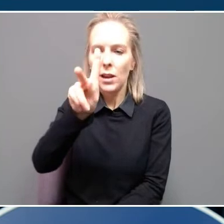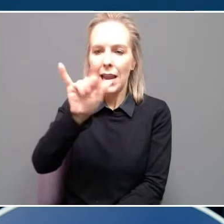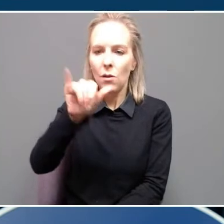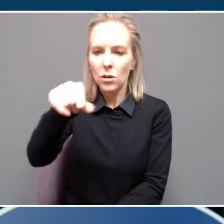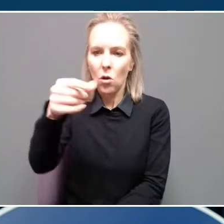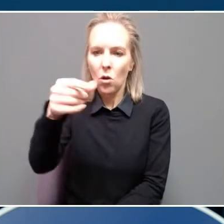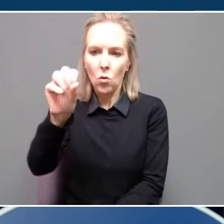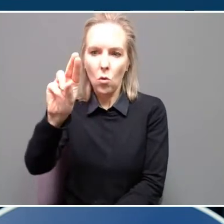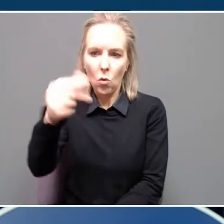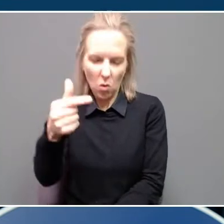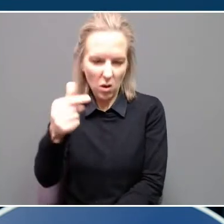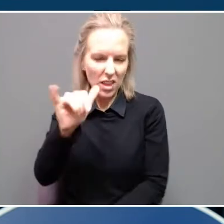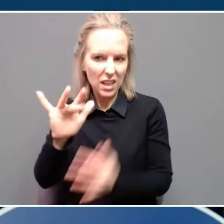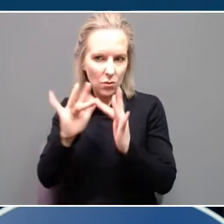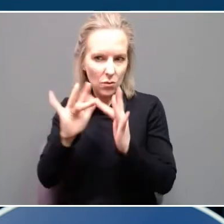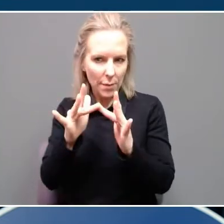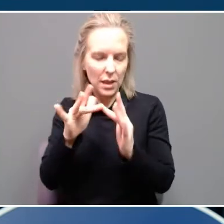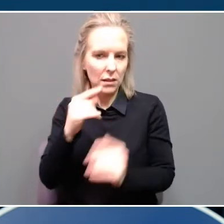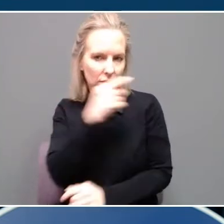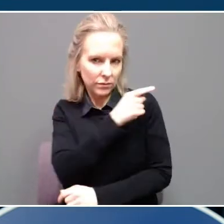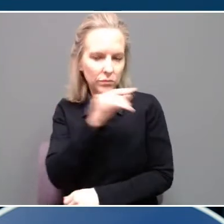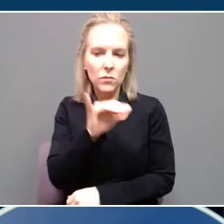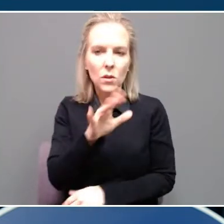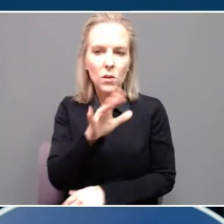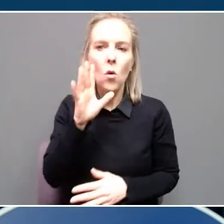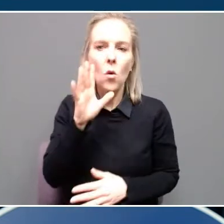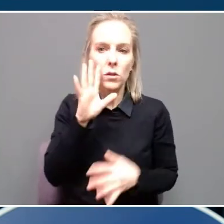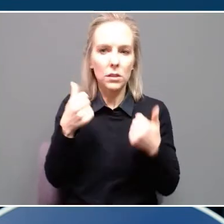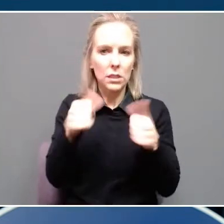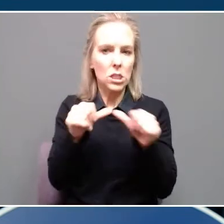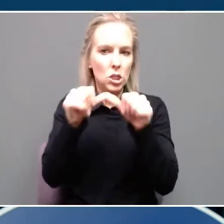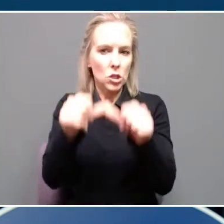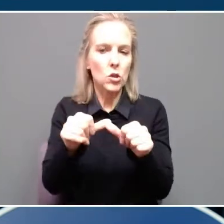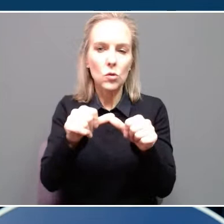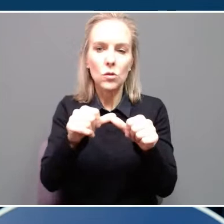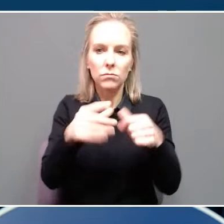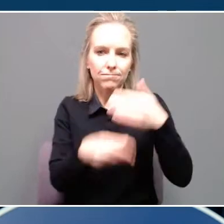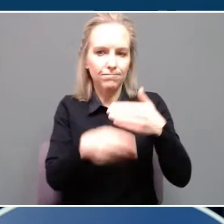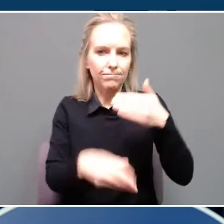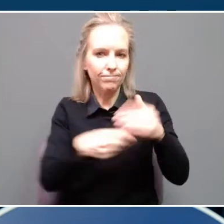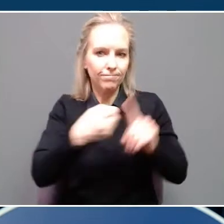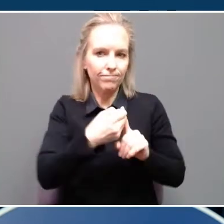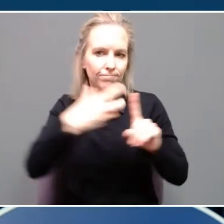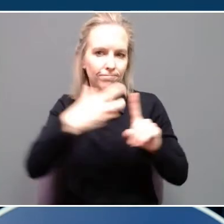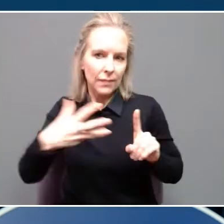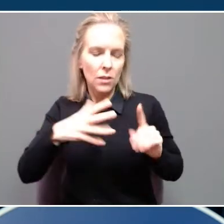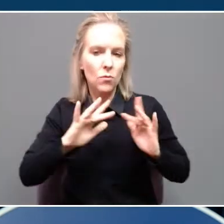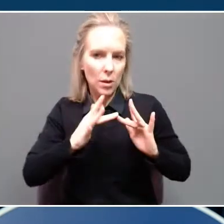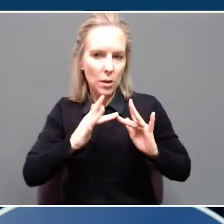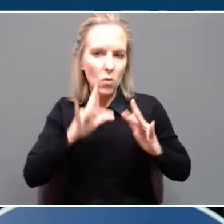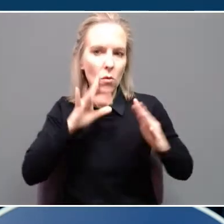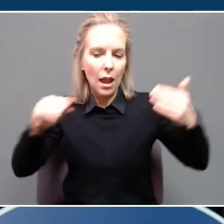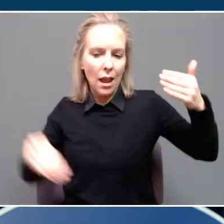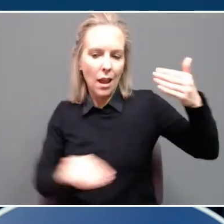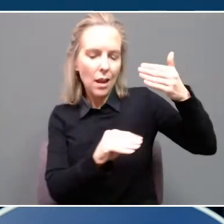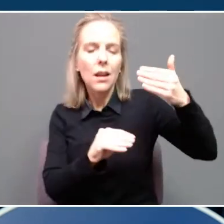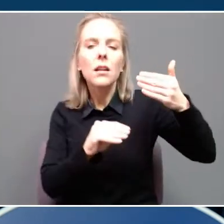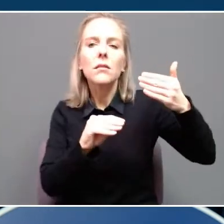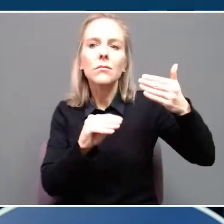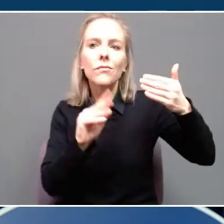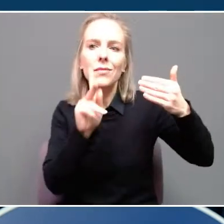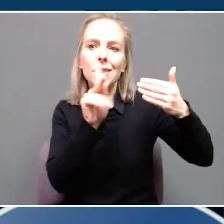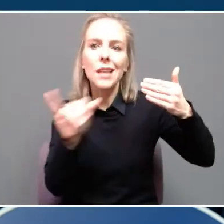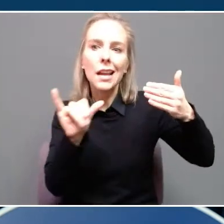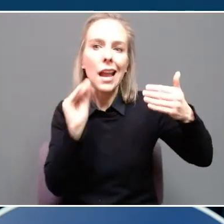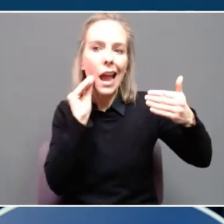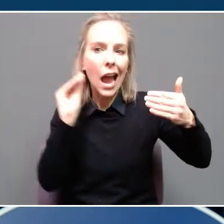programs. We're actually working to expand on this by launching a tool which we have on recovery housing. We don't nearly have enough, but as you're coming out of